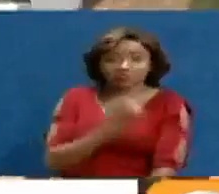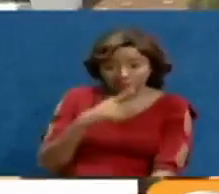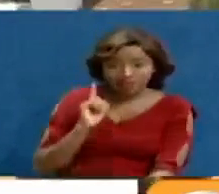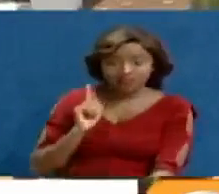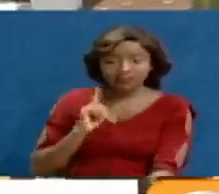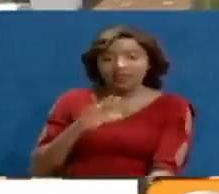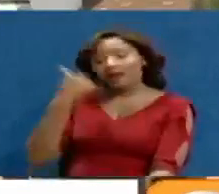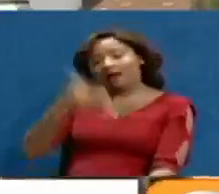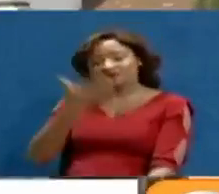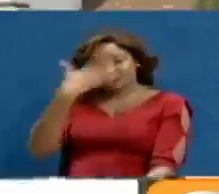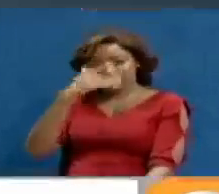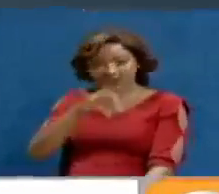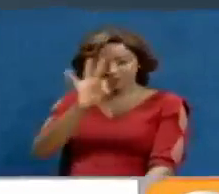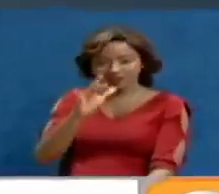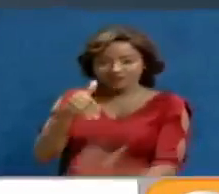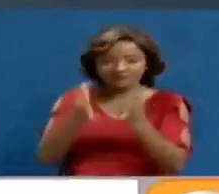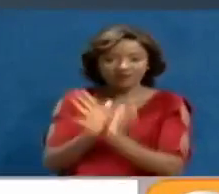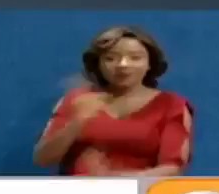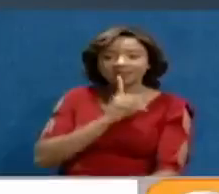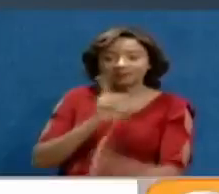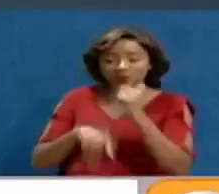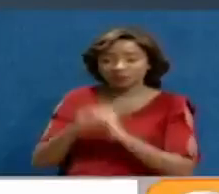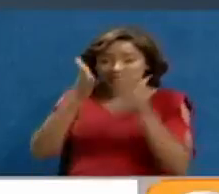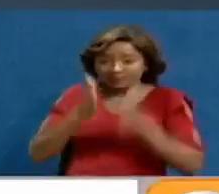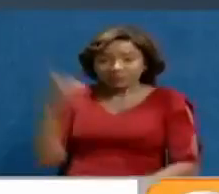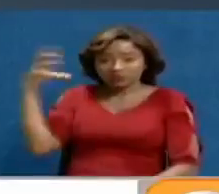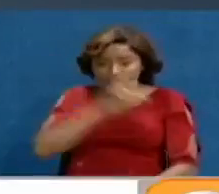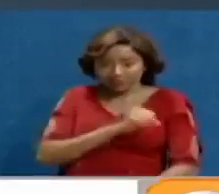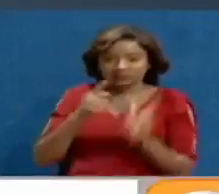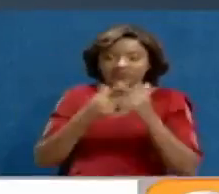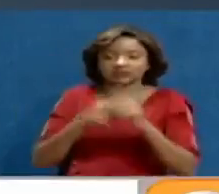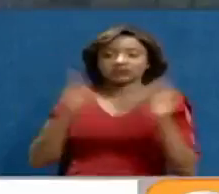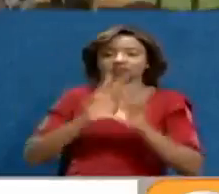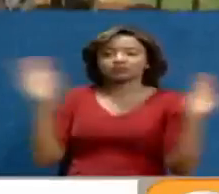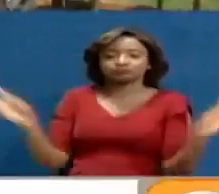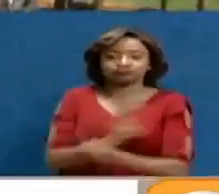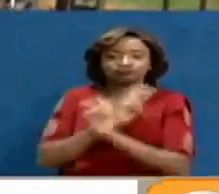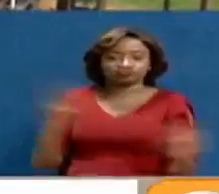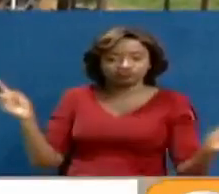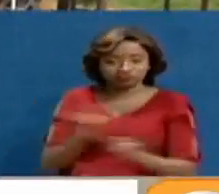3 days later, the family filed a report of a missing person and a search mission began.